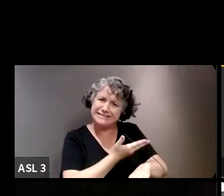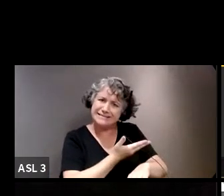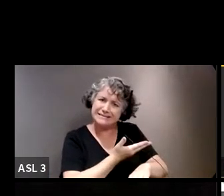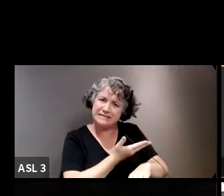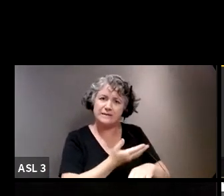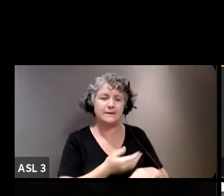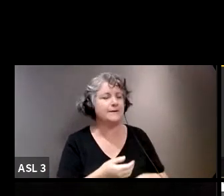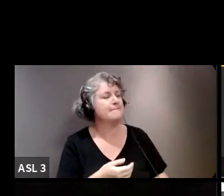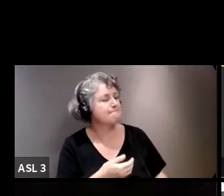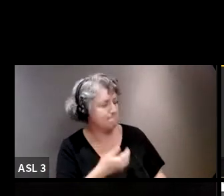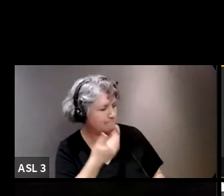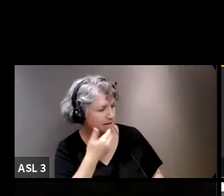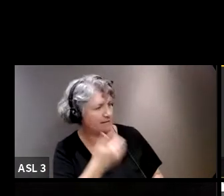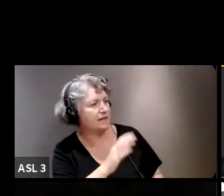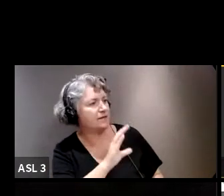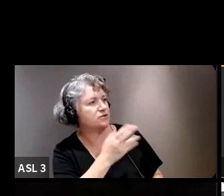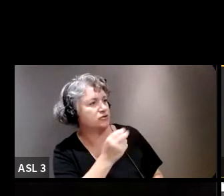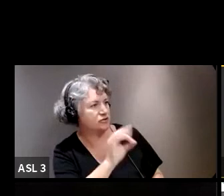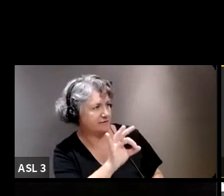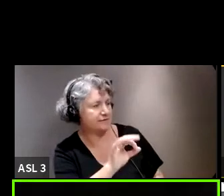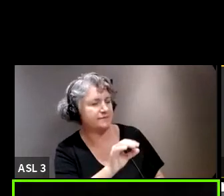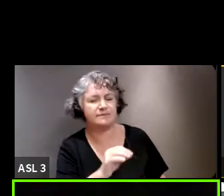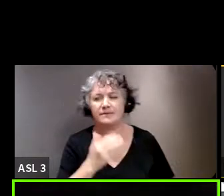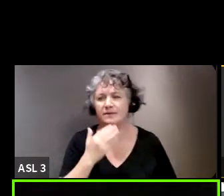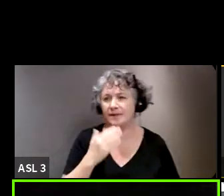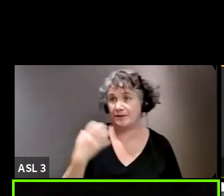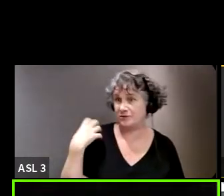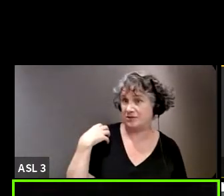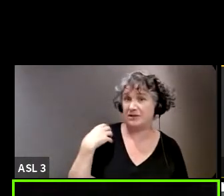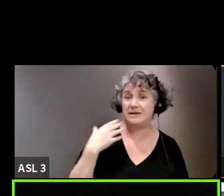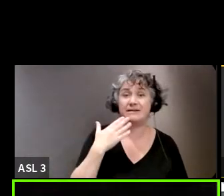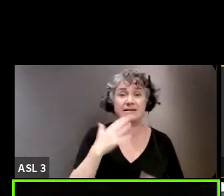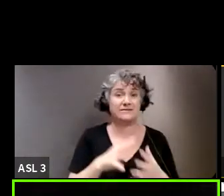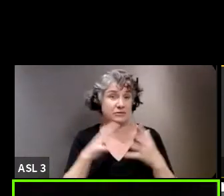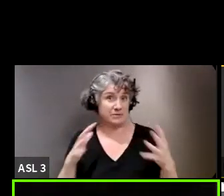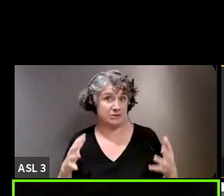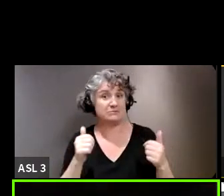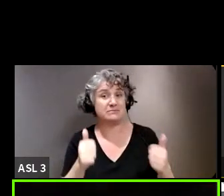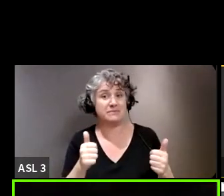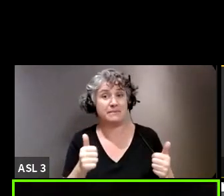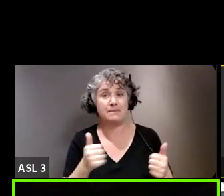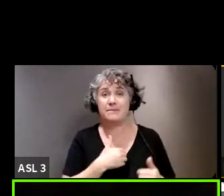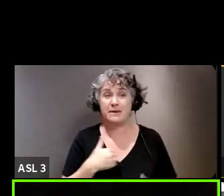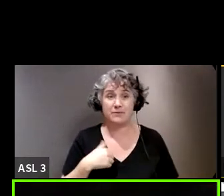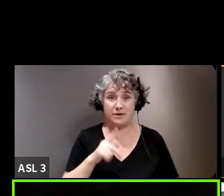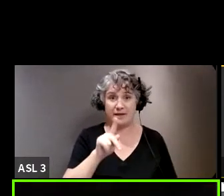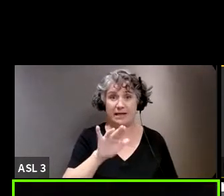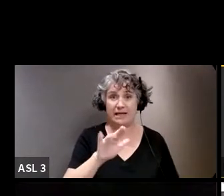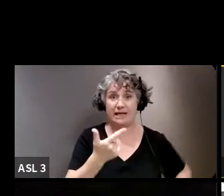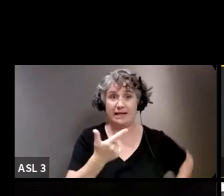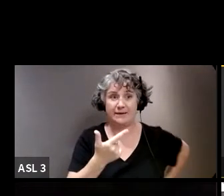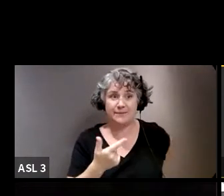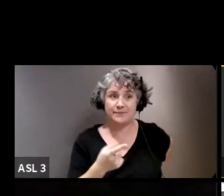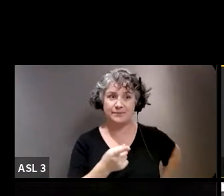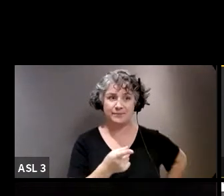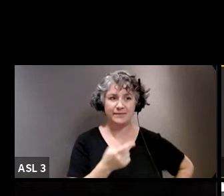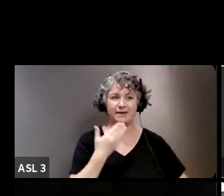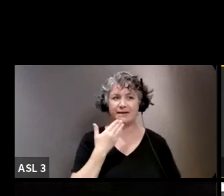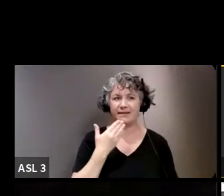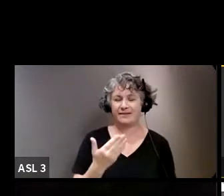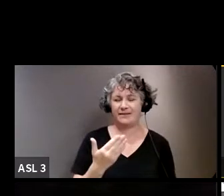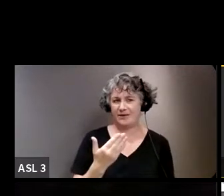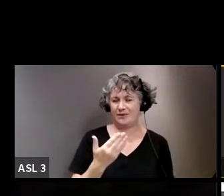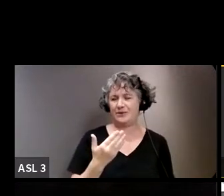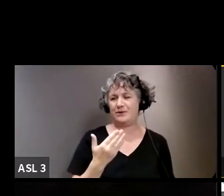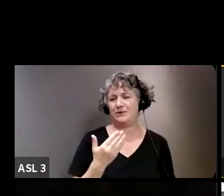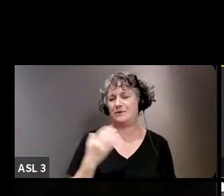thank you chief thank you chair thanks very much um member king uh thank you chair smallwood